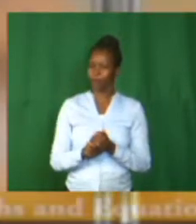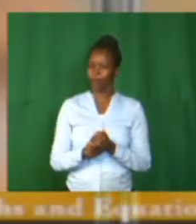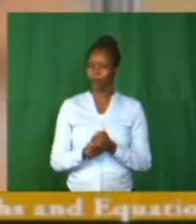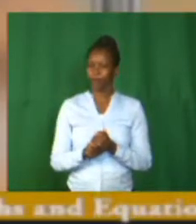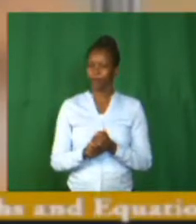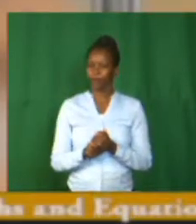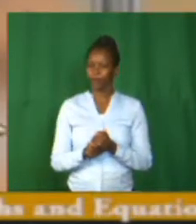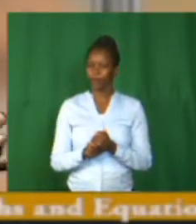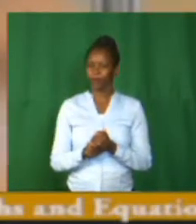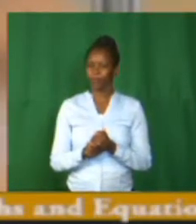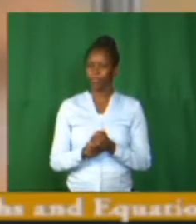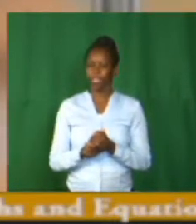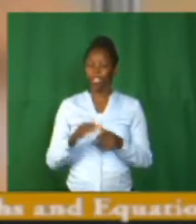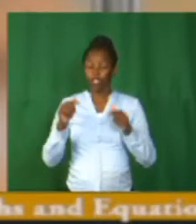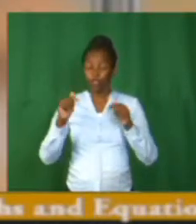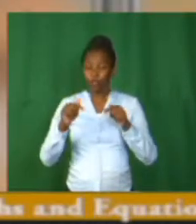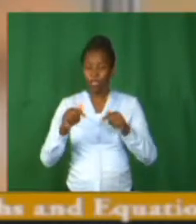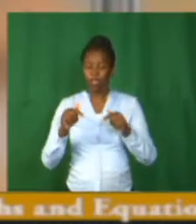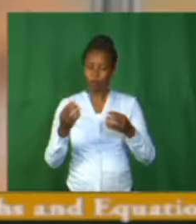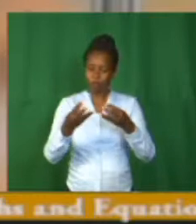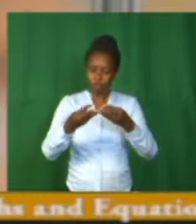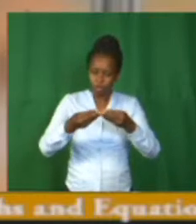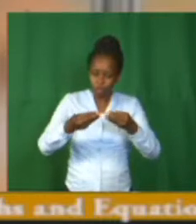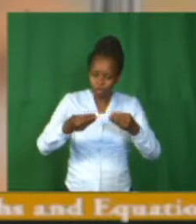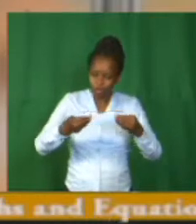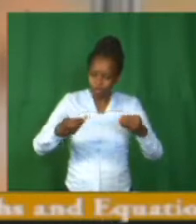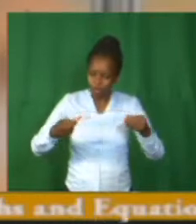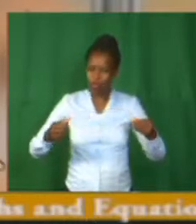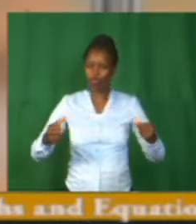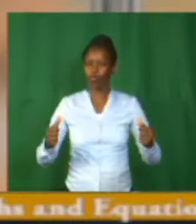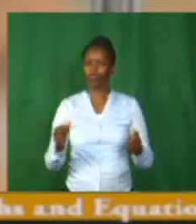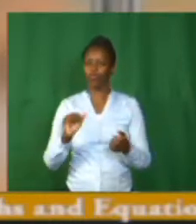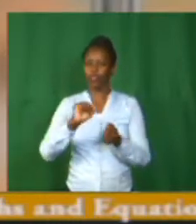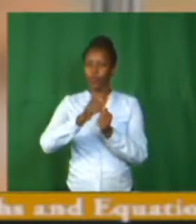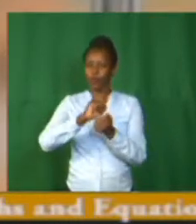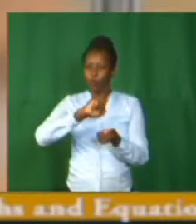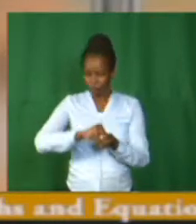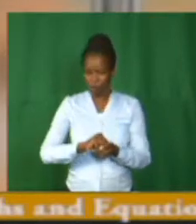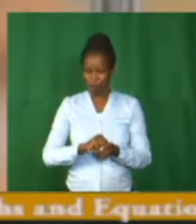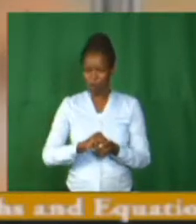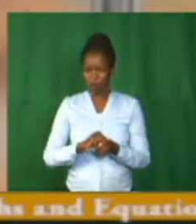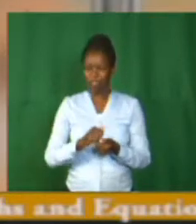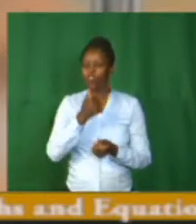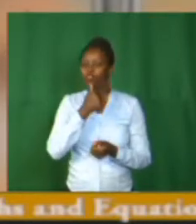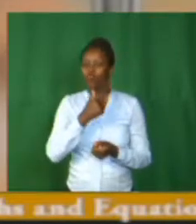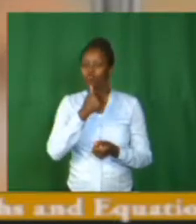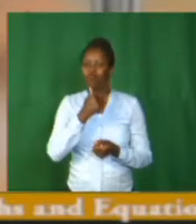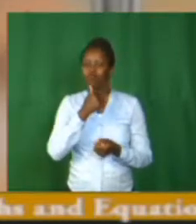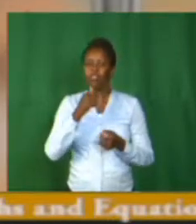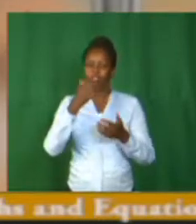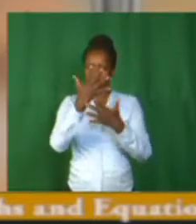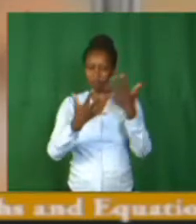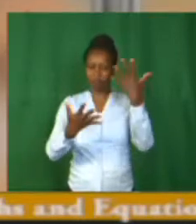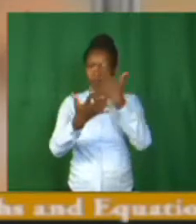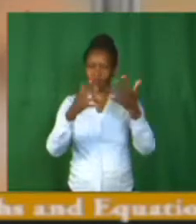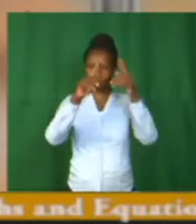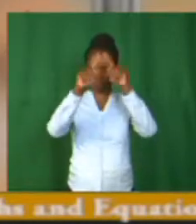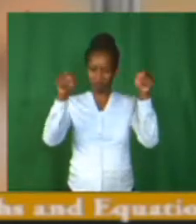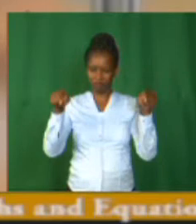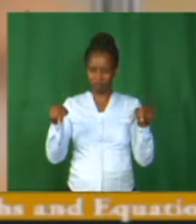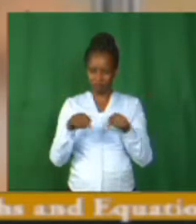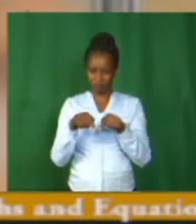looking at solving quadratic equations now using the graphical method. So Okay. basically that's what the lesson is all about